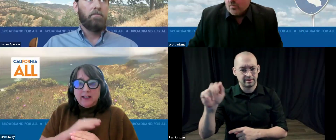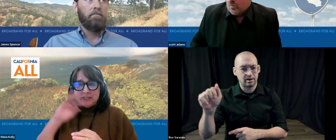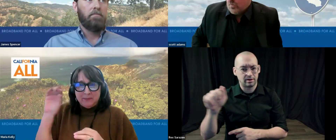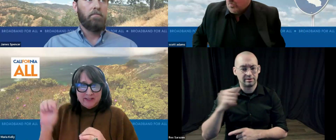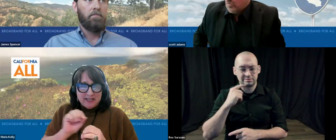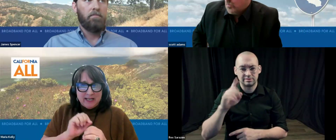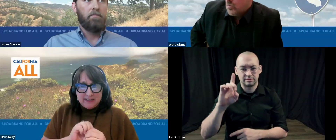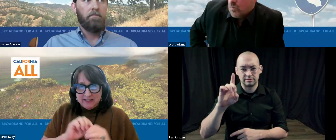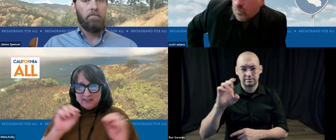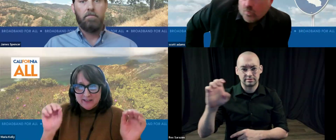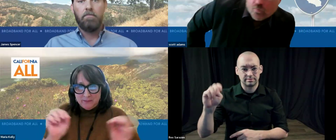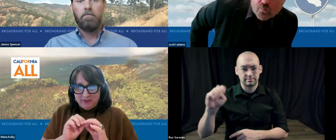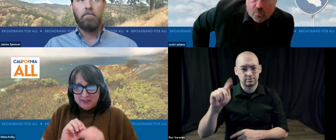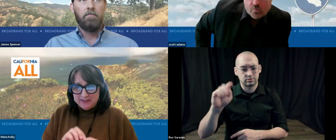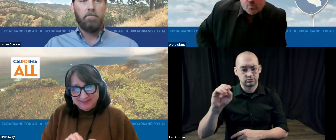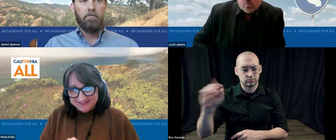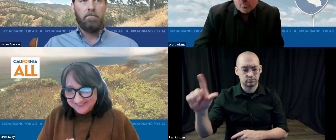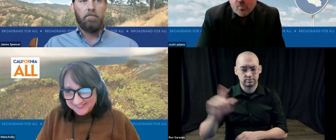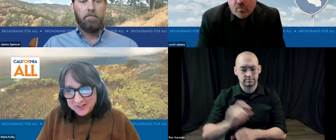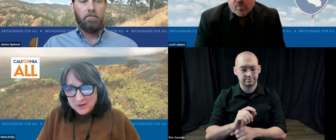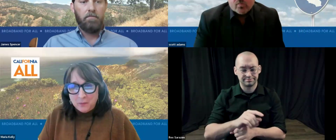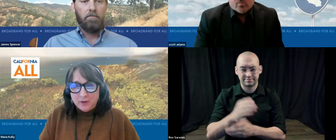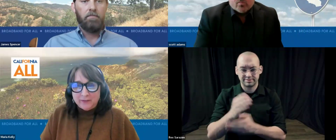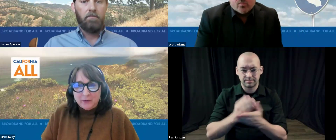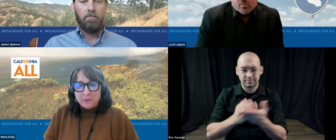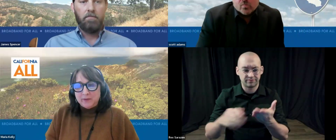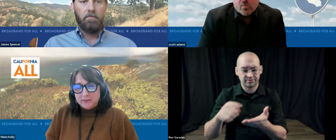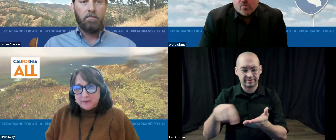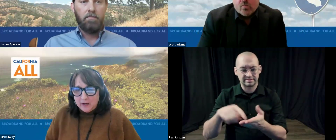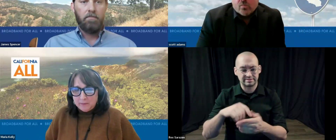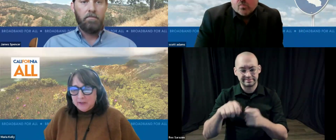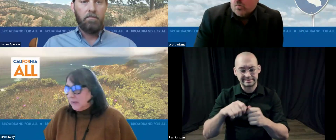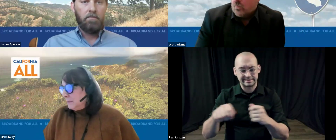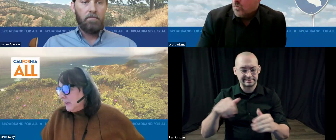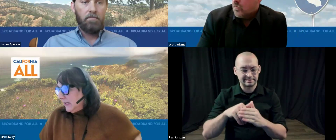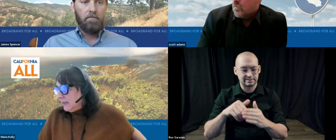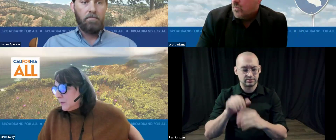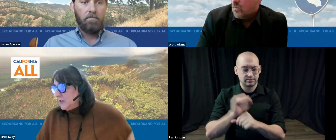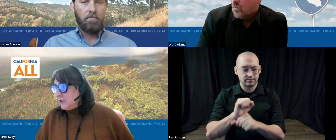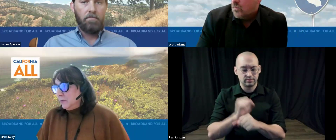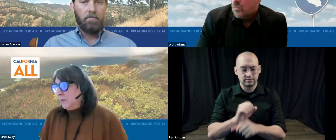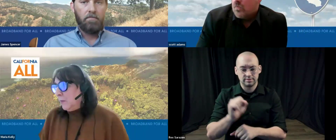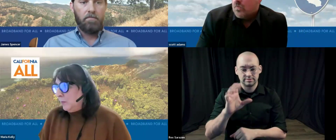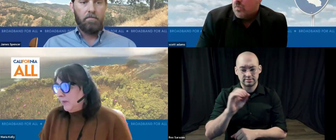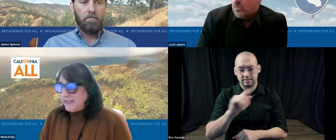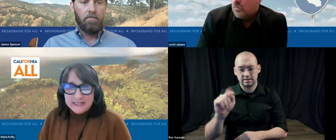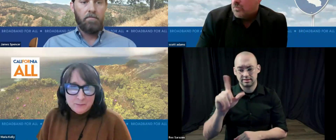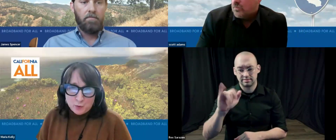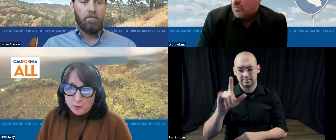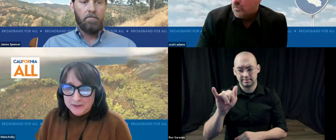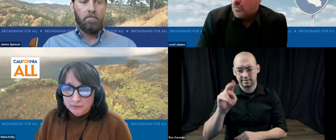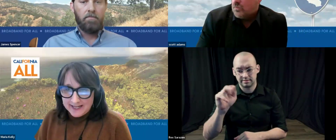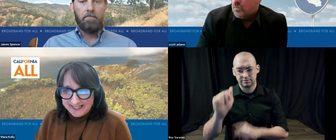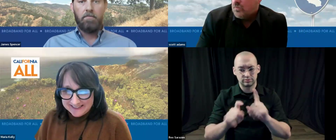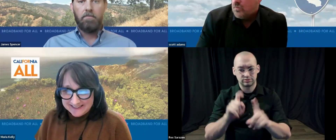tool, and some of this ties into some of this work. So Liliana's question was, when will the